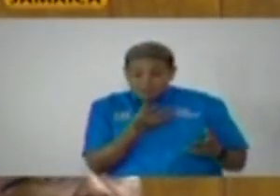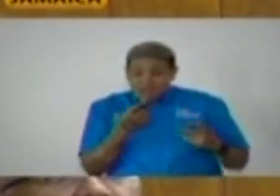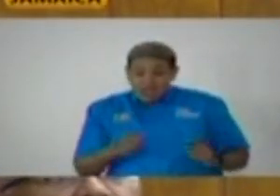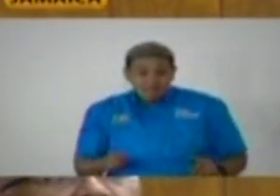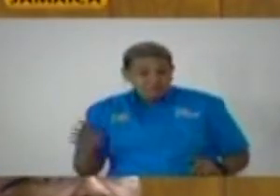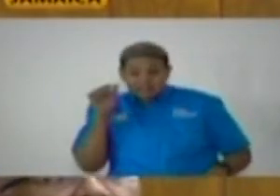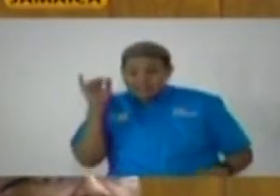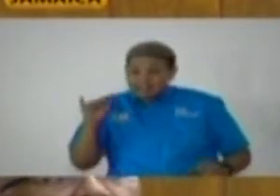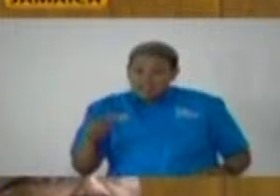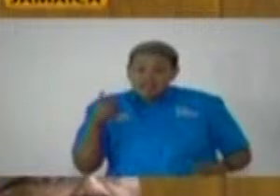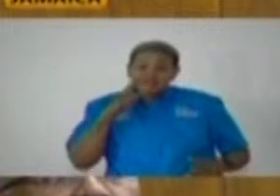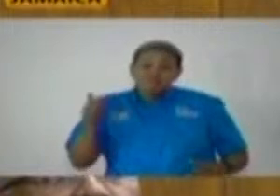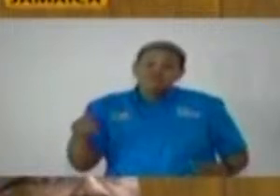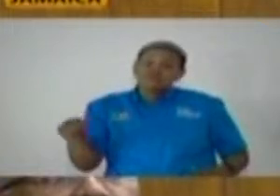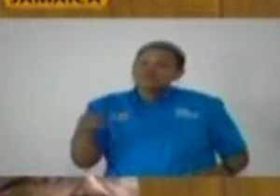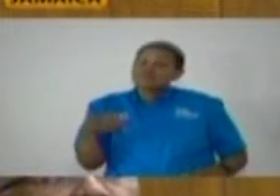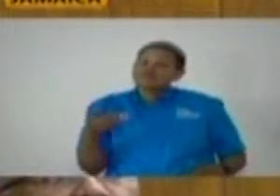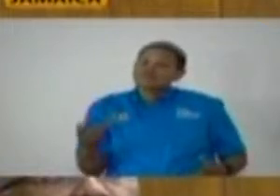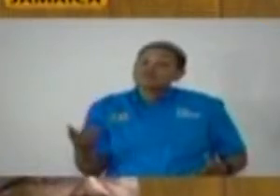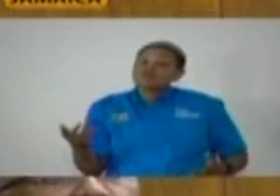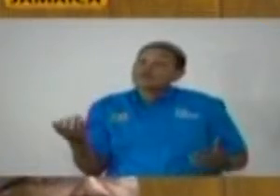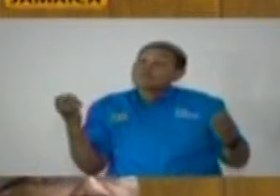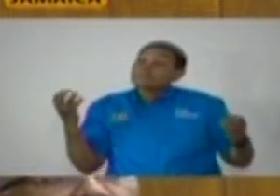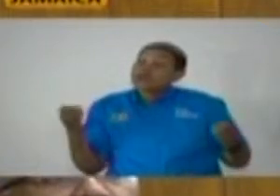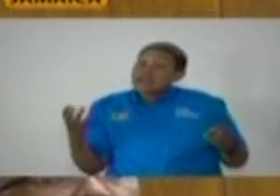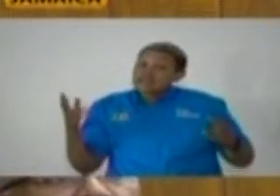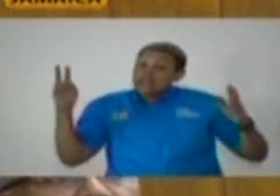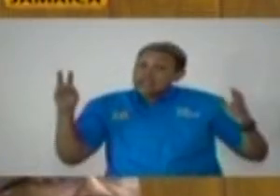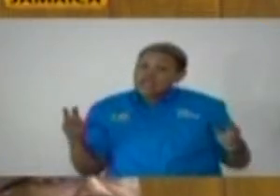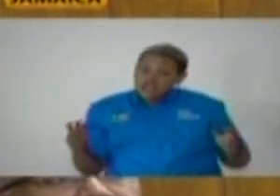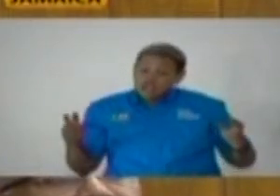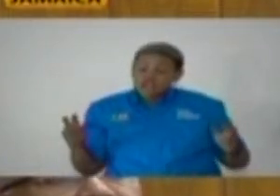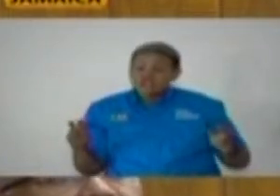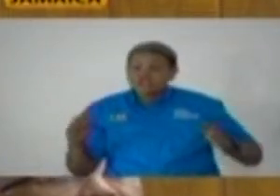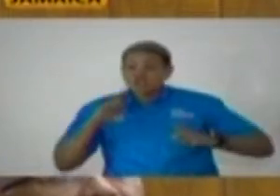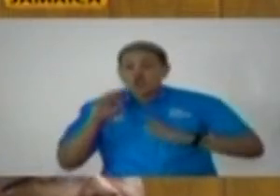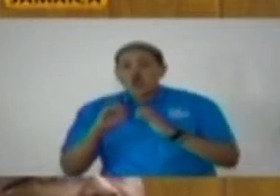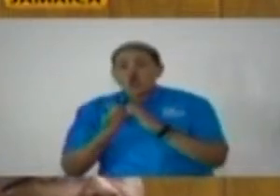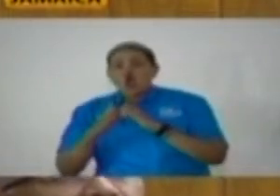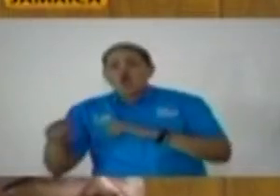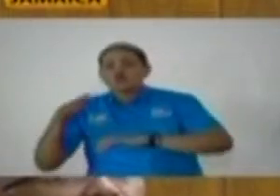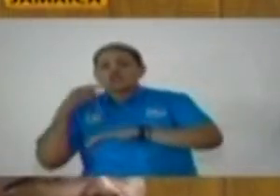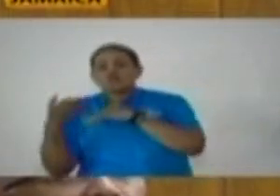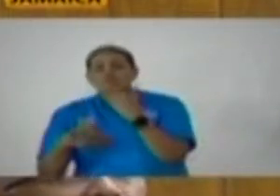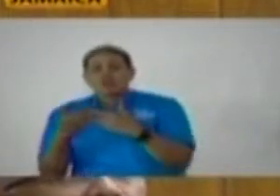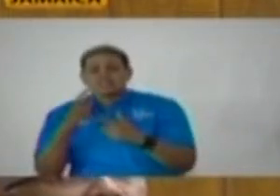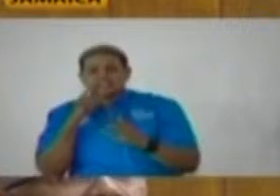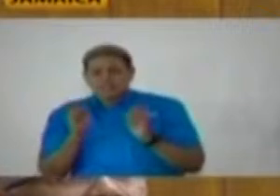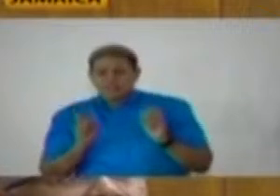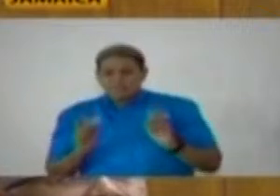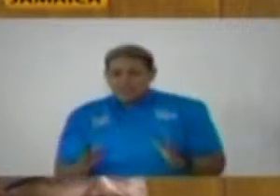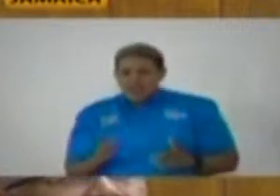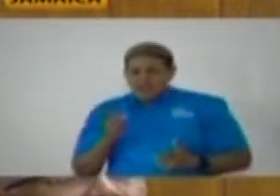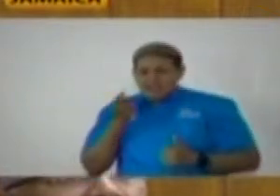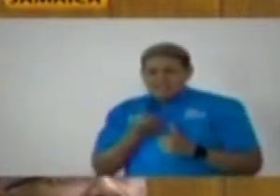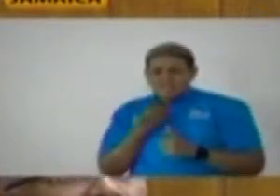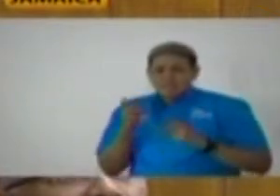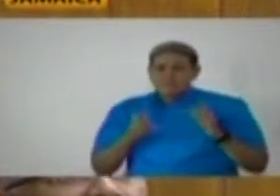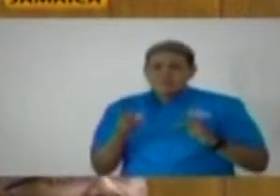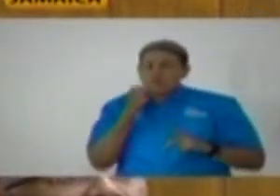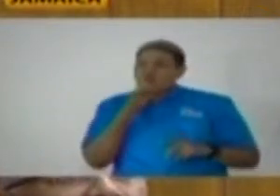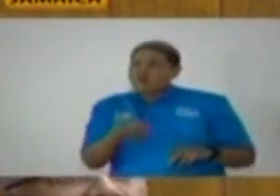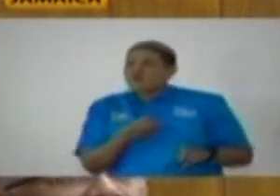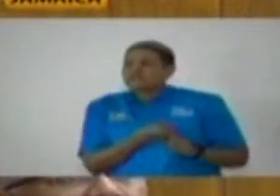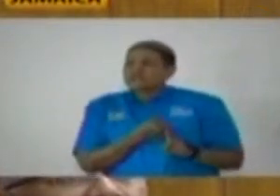Minister. There are a number of issues about how the process has been managed, from people who have